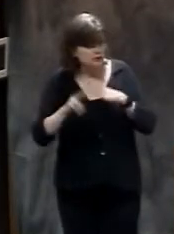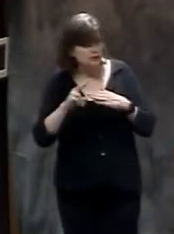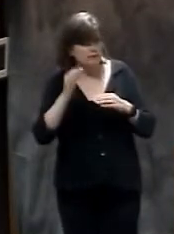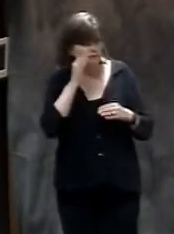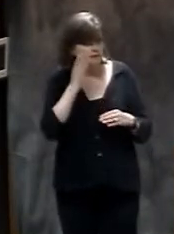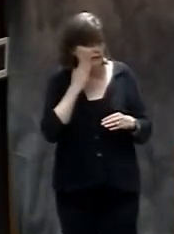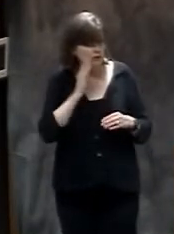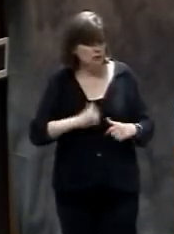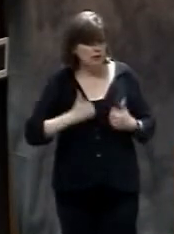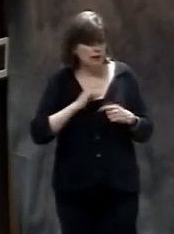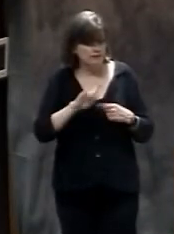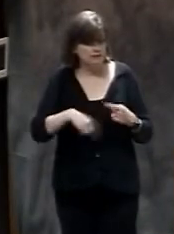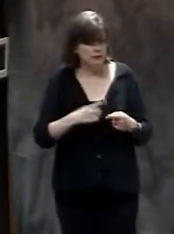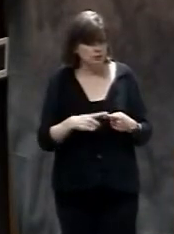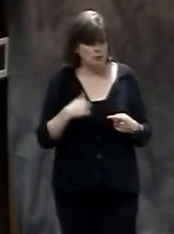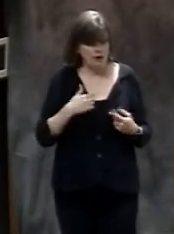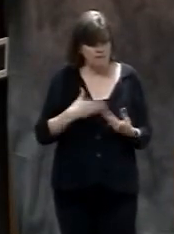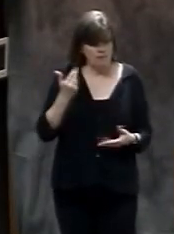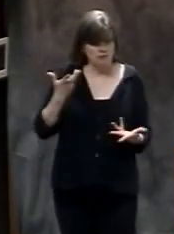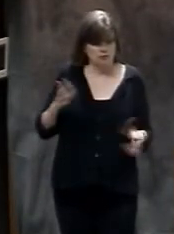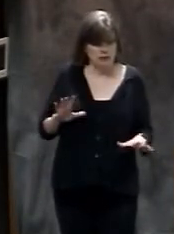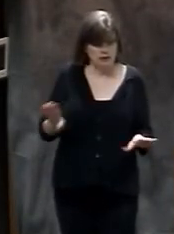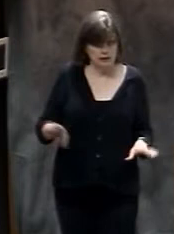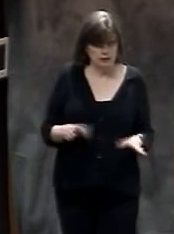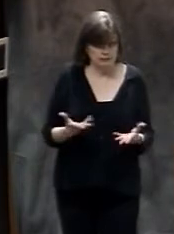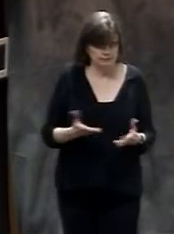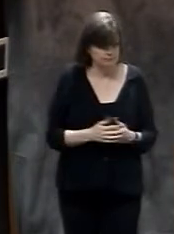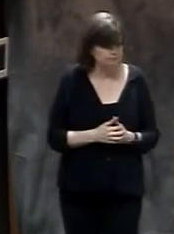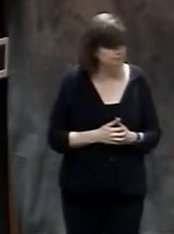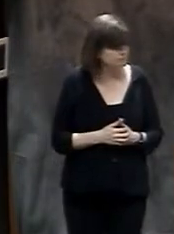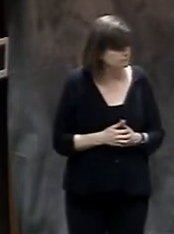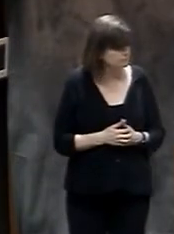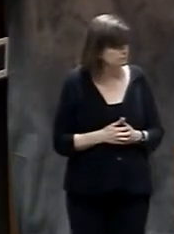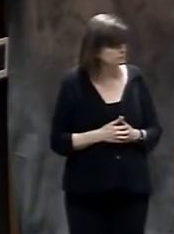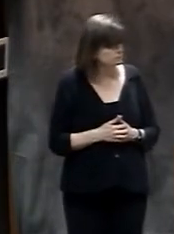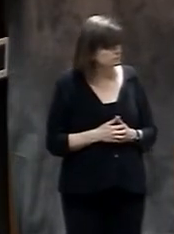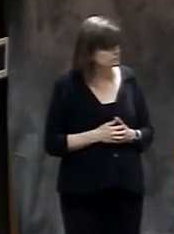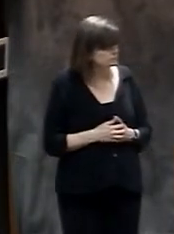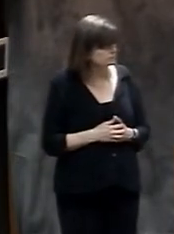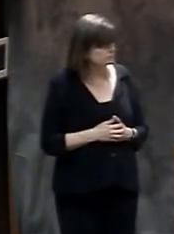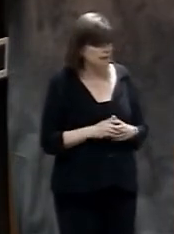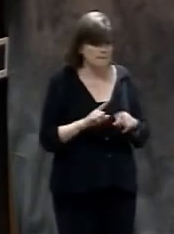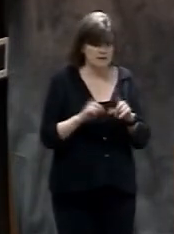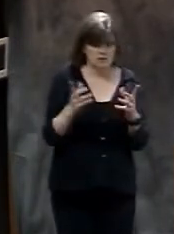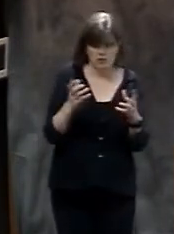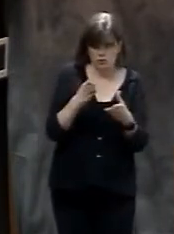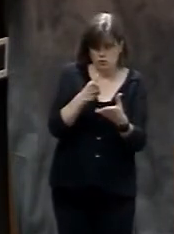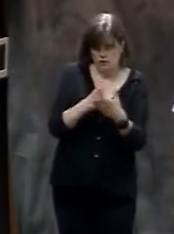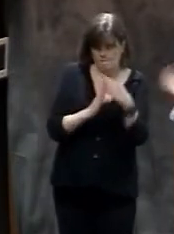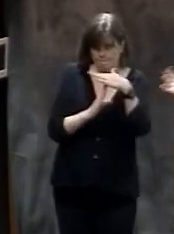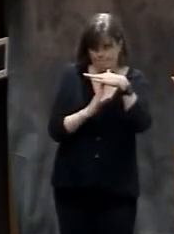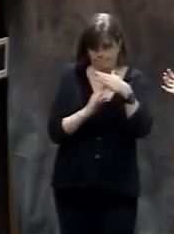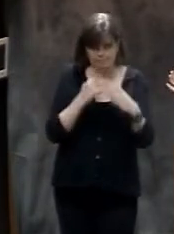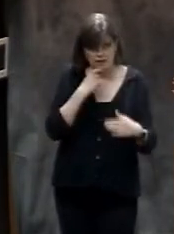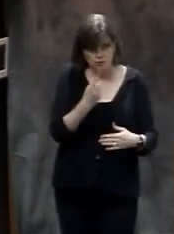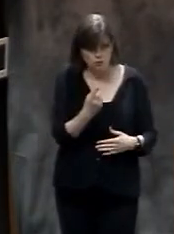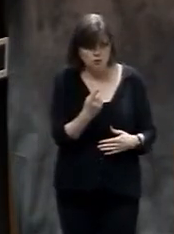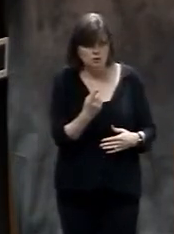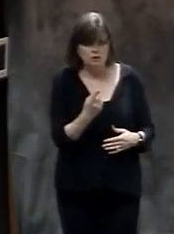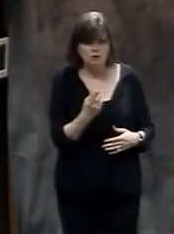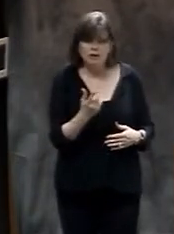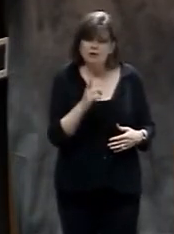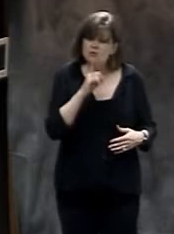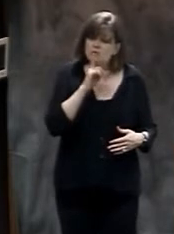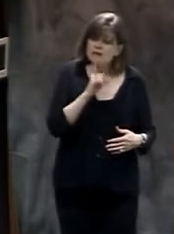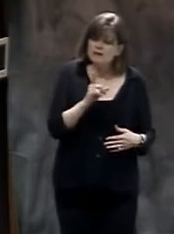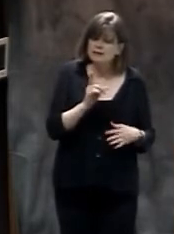Okay, so I'm just about done here, but I wanted to just stop and tell you that there are simpler ways to look